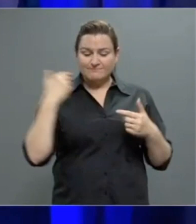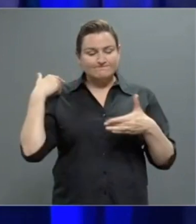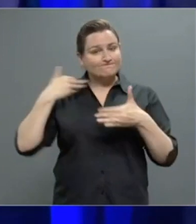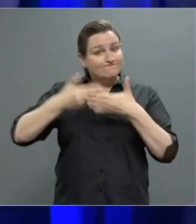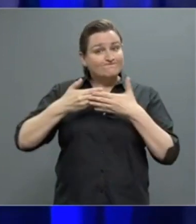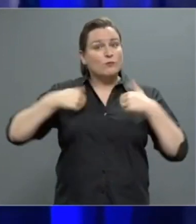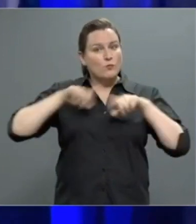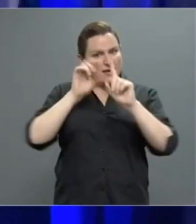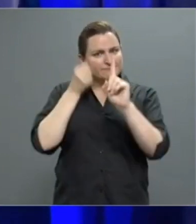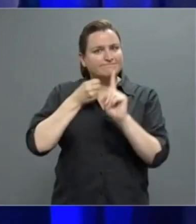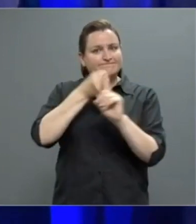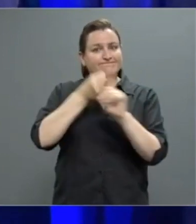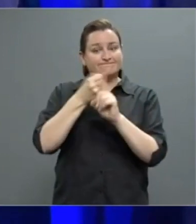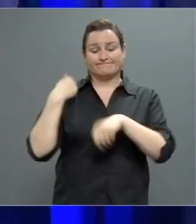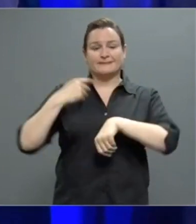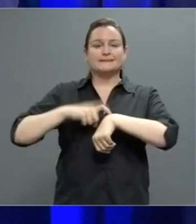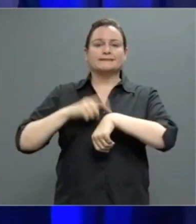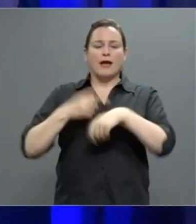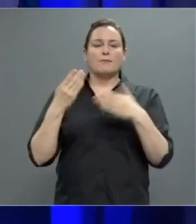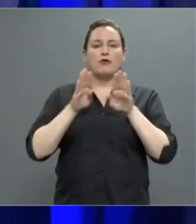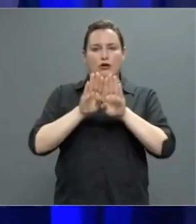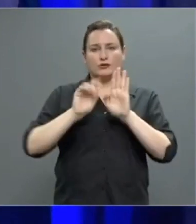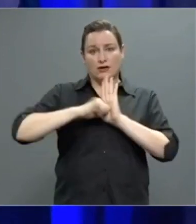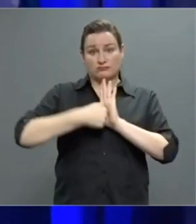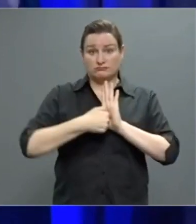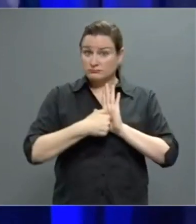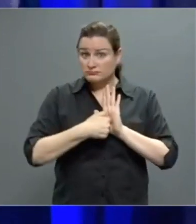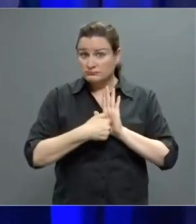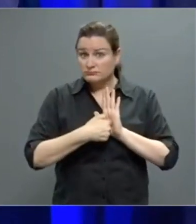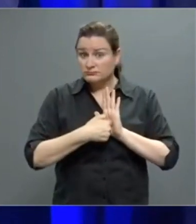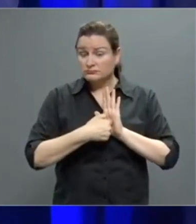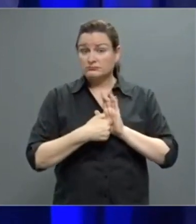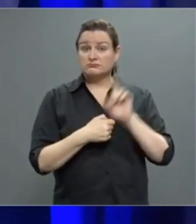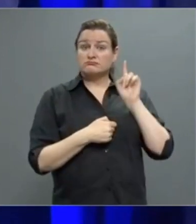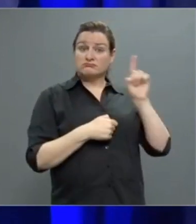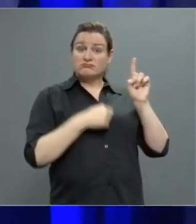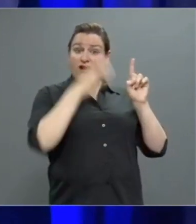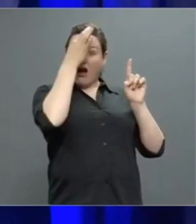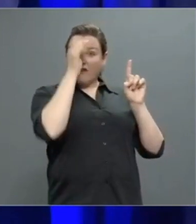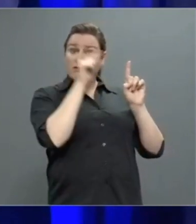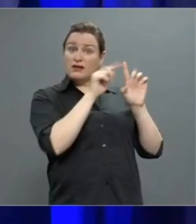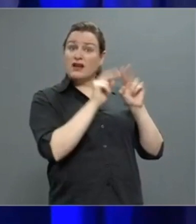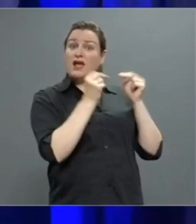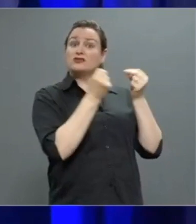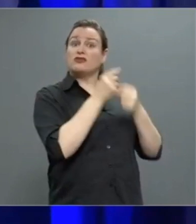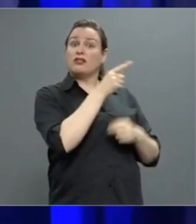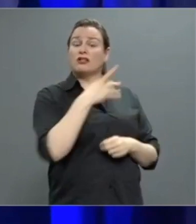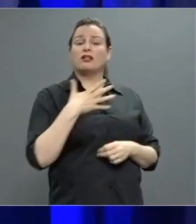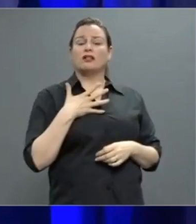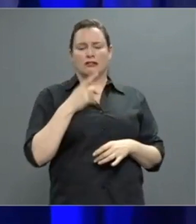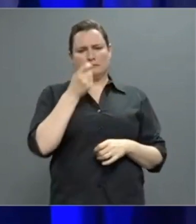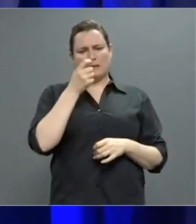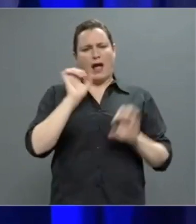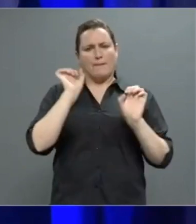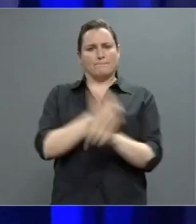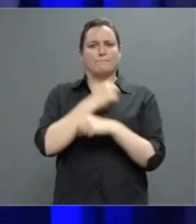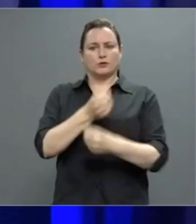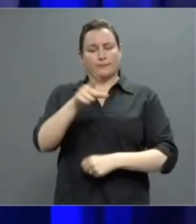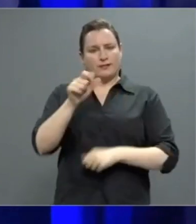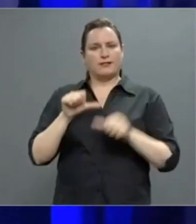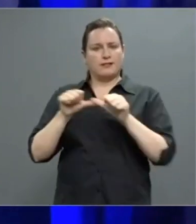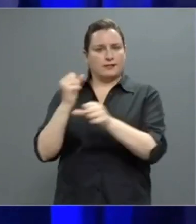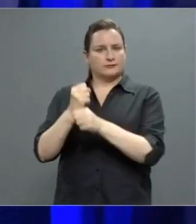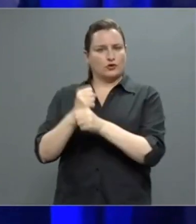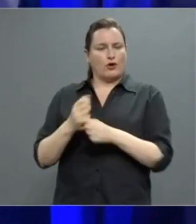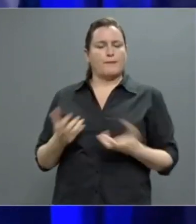you during this lockdown crisis. When the national government tried to make it impossible for you to earn a living, while